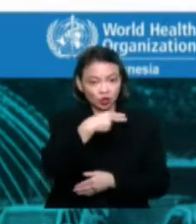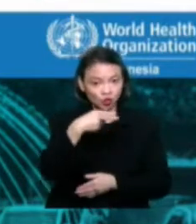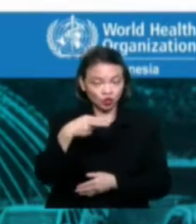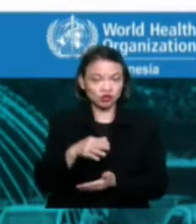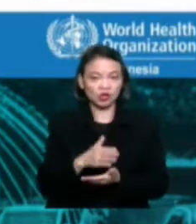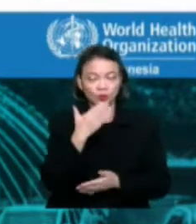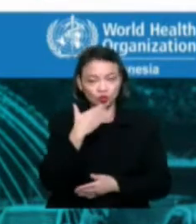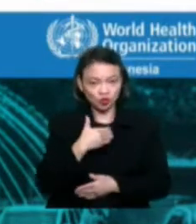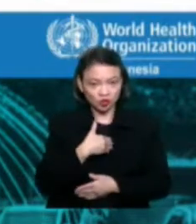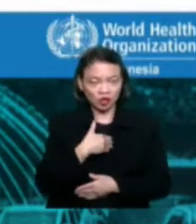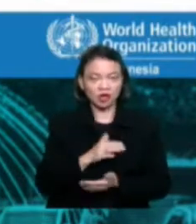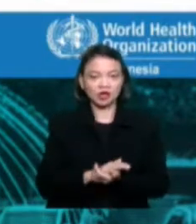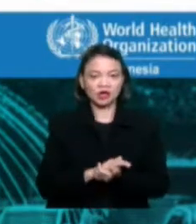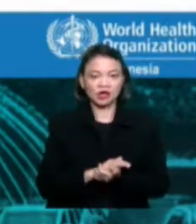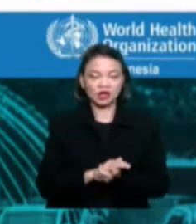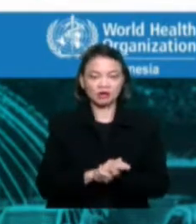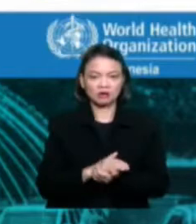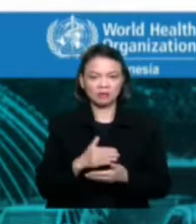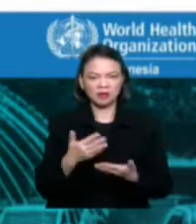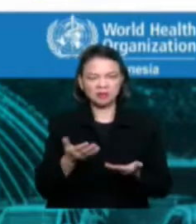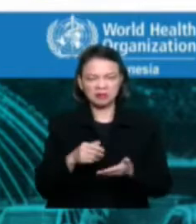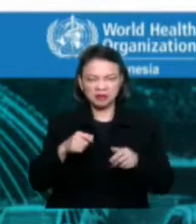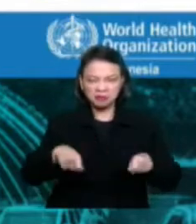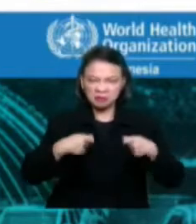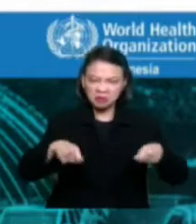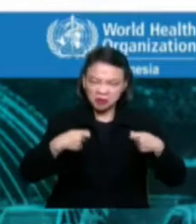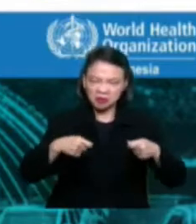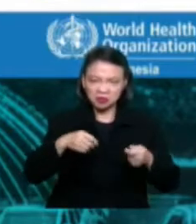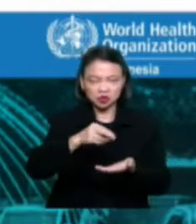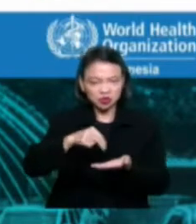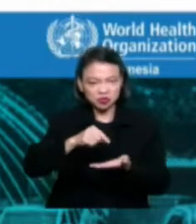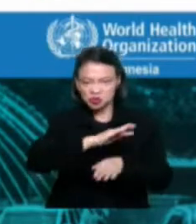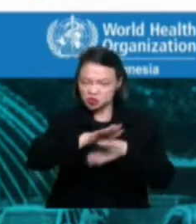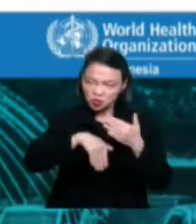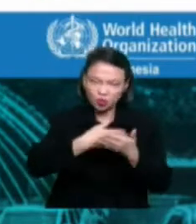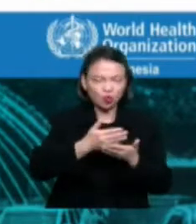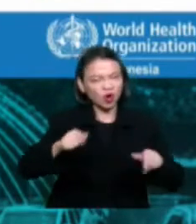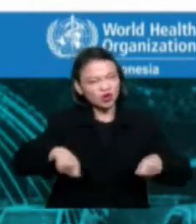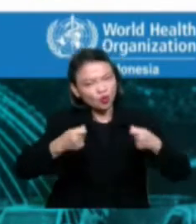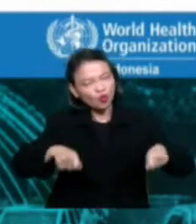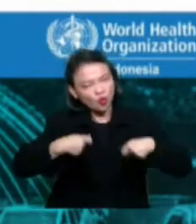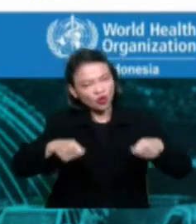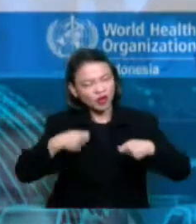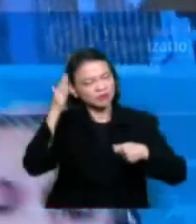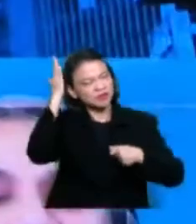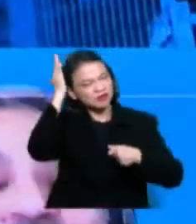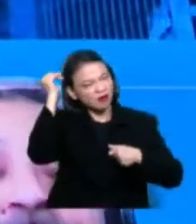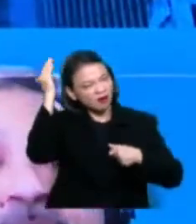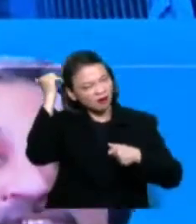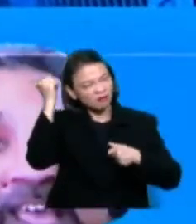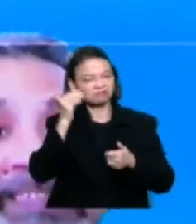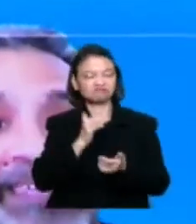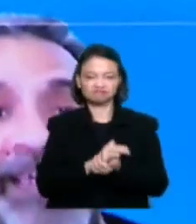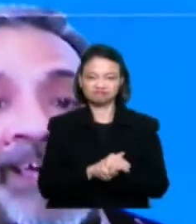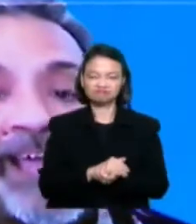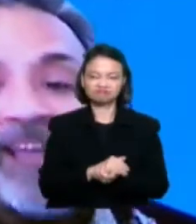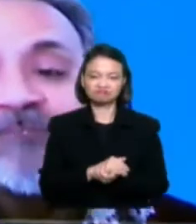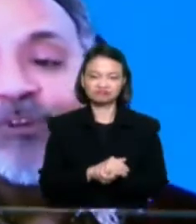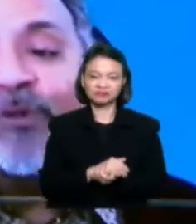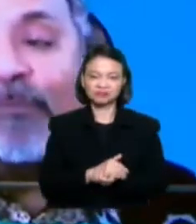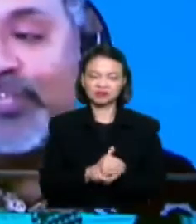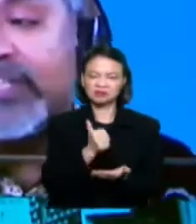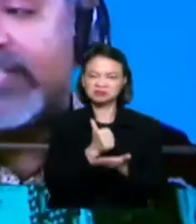that oil is not healthy. As I grow older, I realize that my body is not welcoming a lot of oil. And so it's important to have much healthier